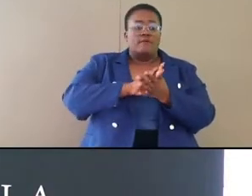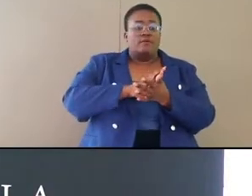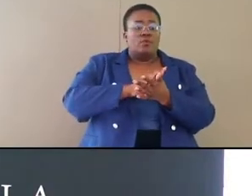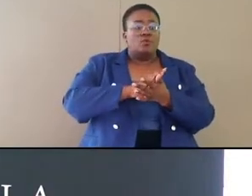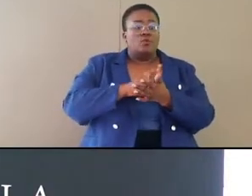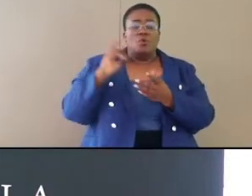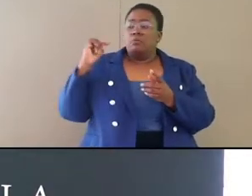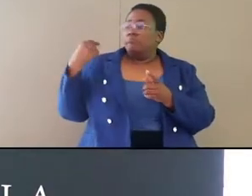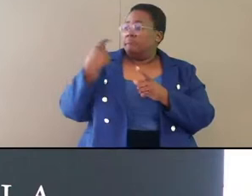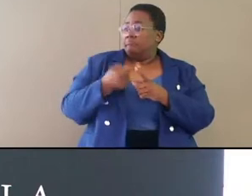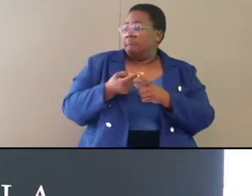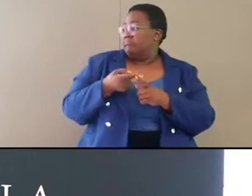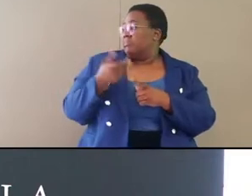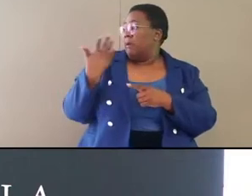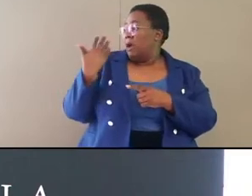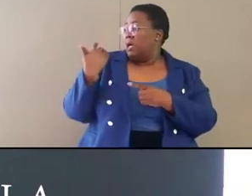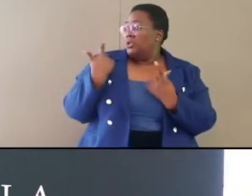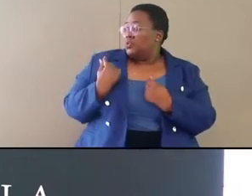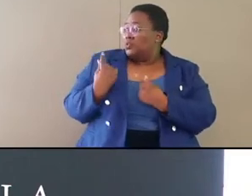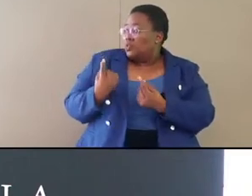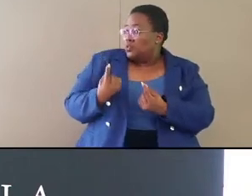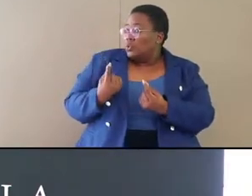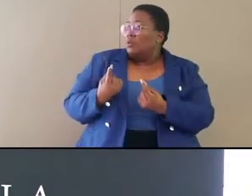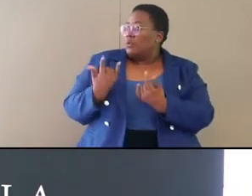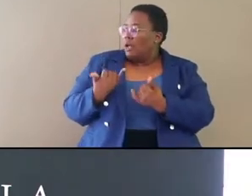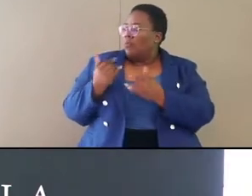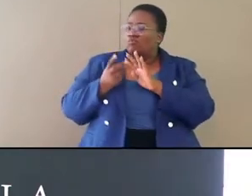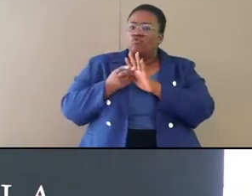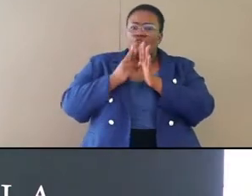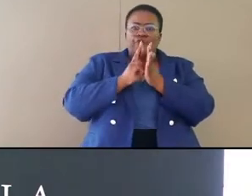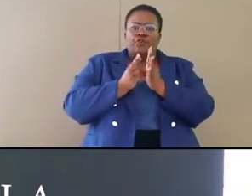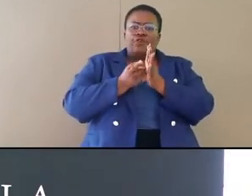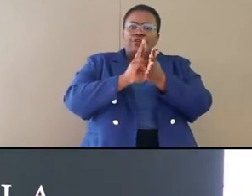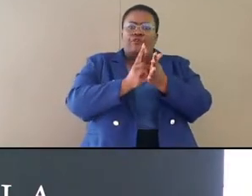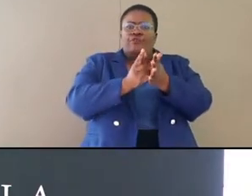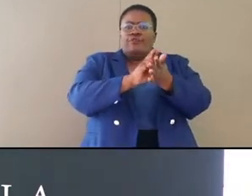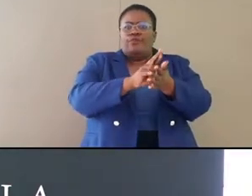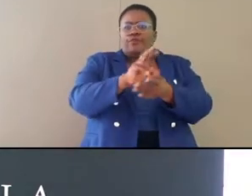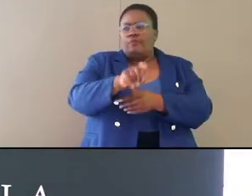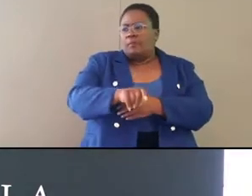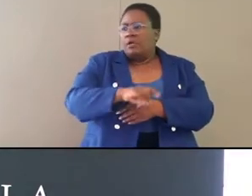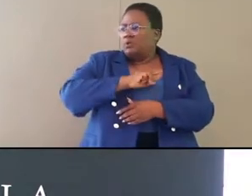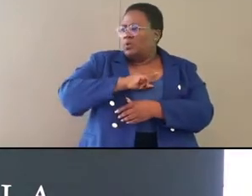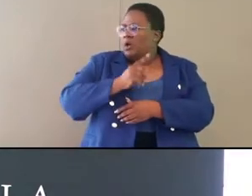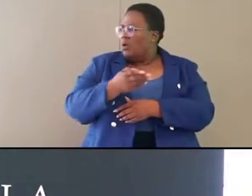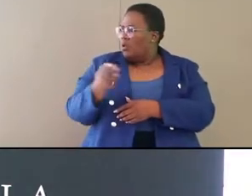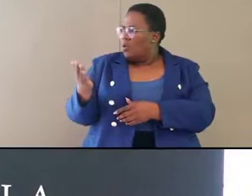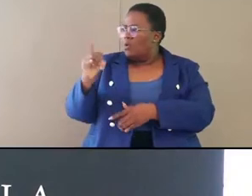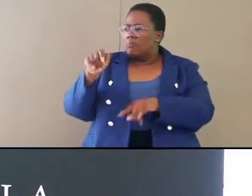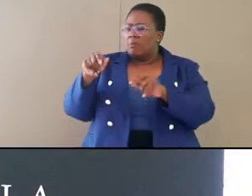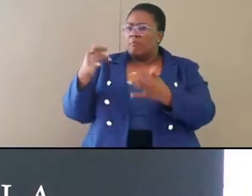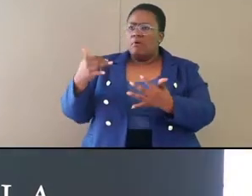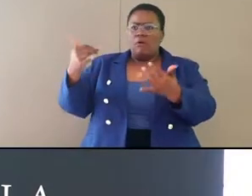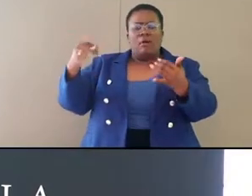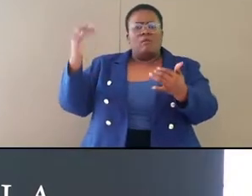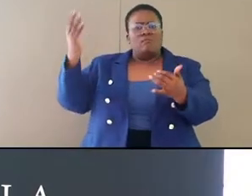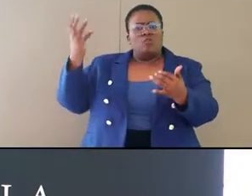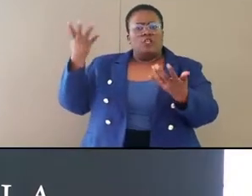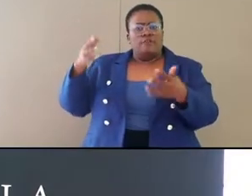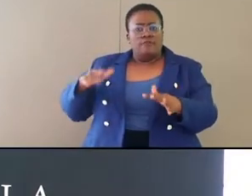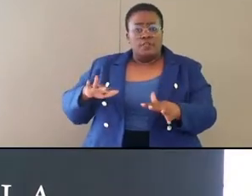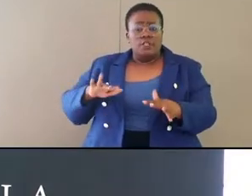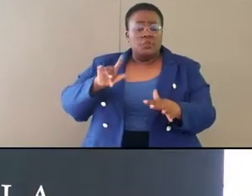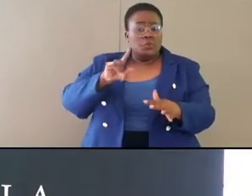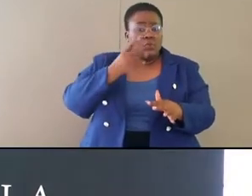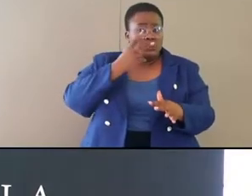we have done in the past. And I wish to thank the presenters because everyone of you who is here could feel and see and